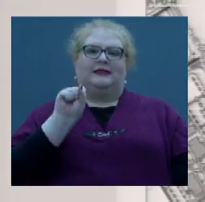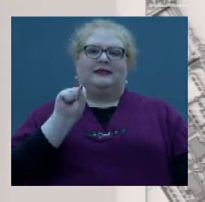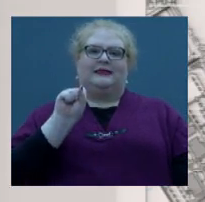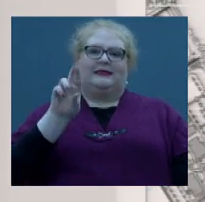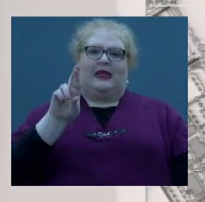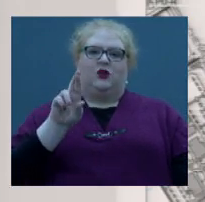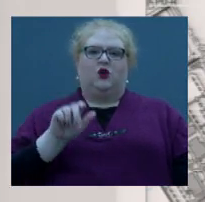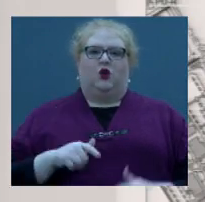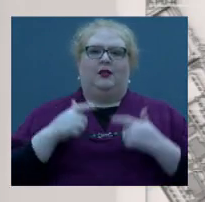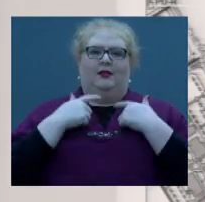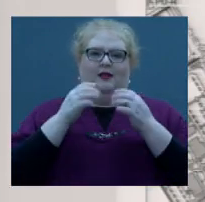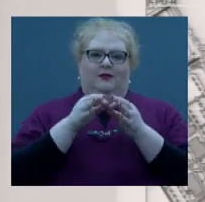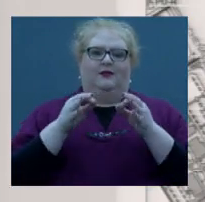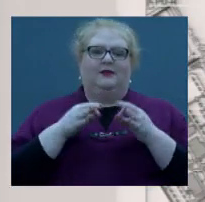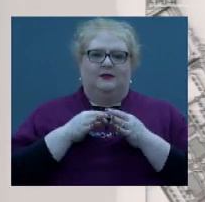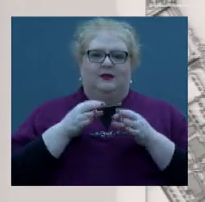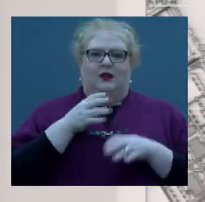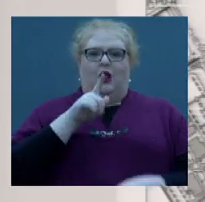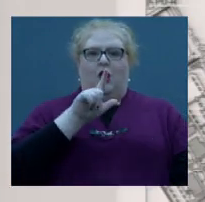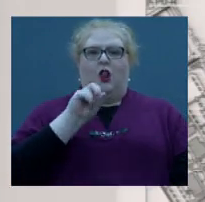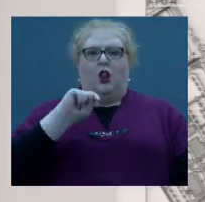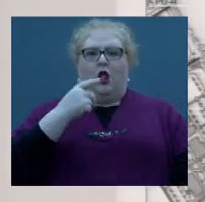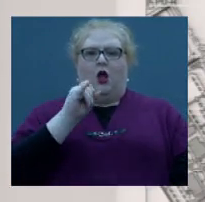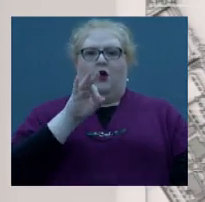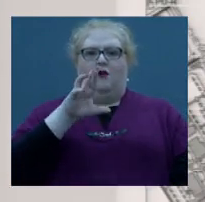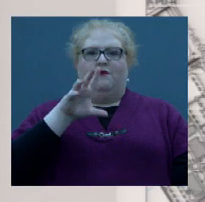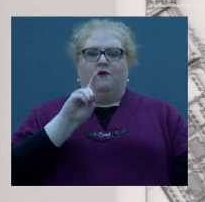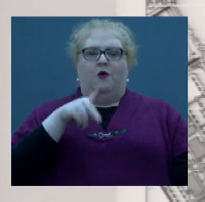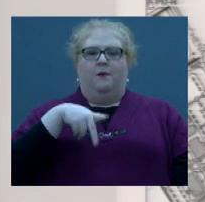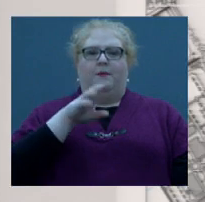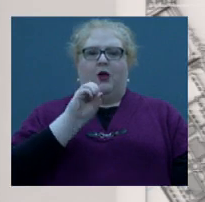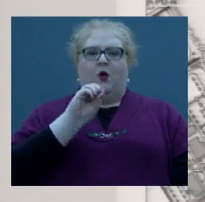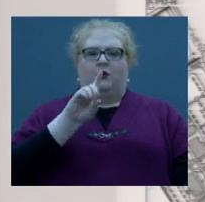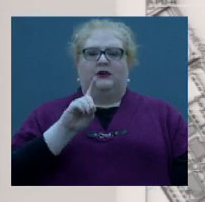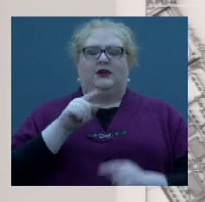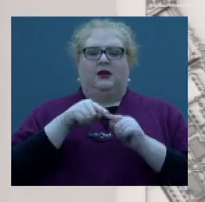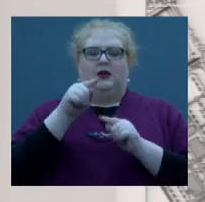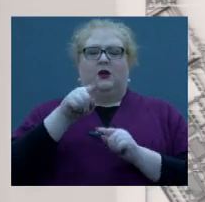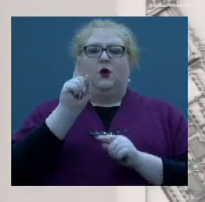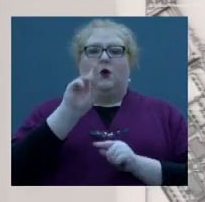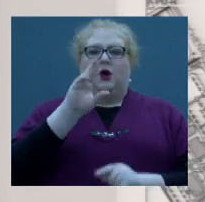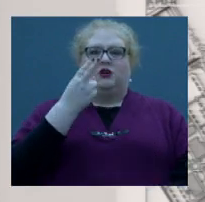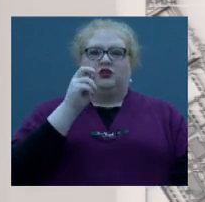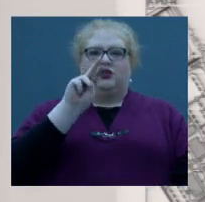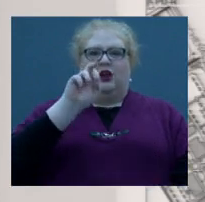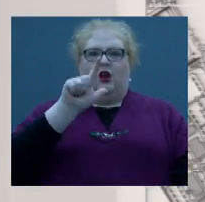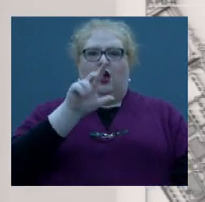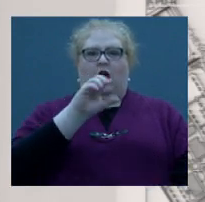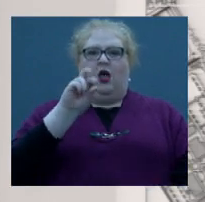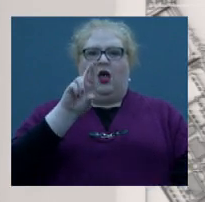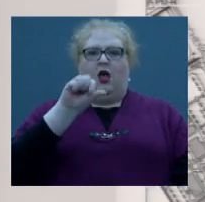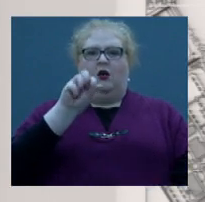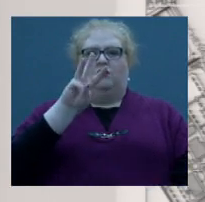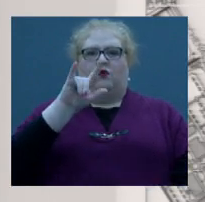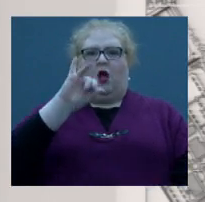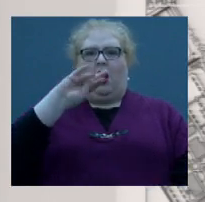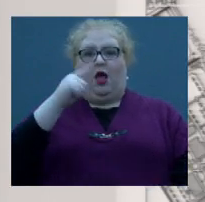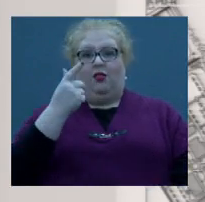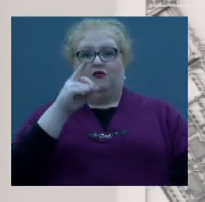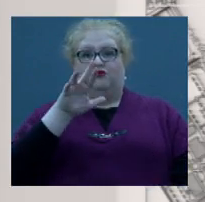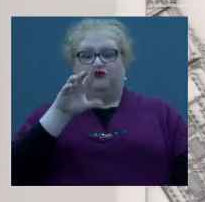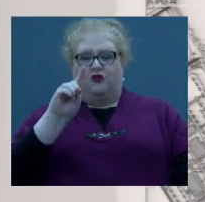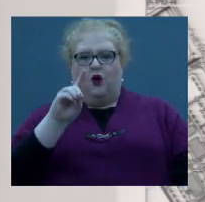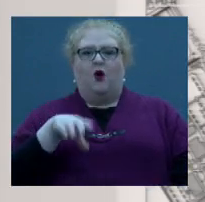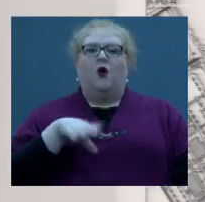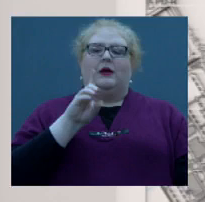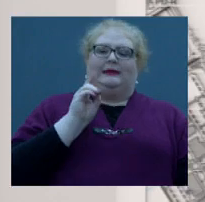long form POD located northwest of the intersection of Chenal Valley Drive and Rawling Road. On December 30th,